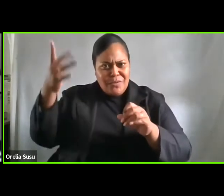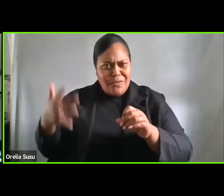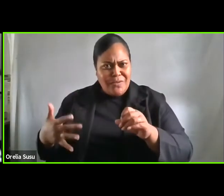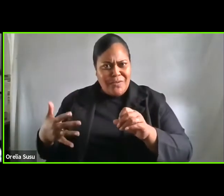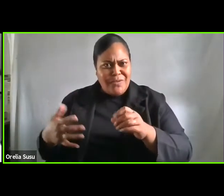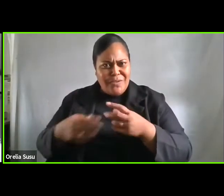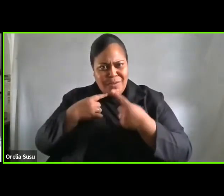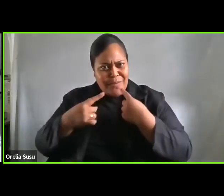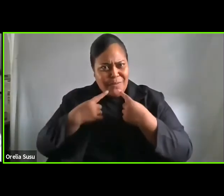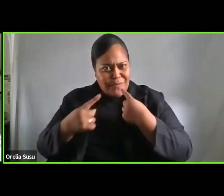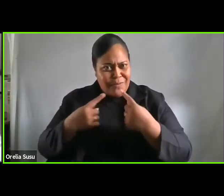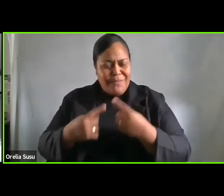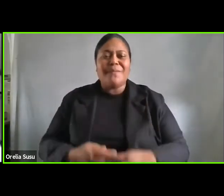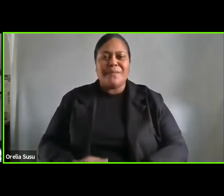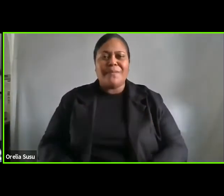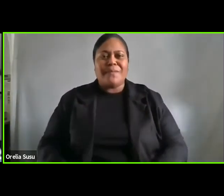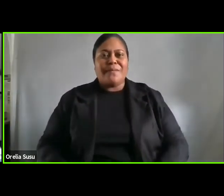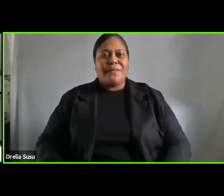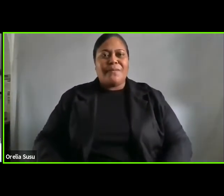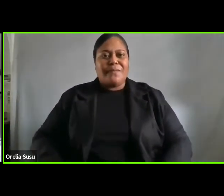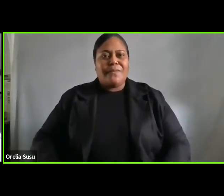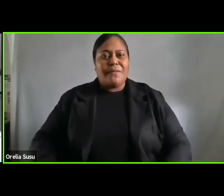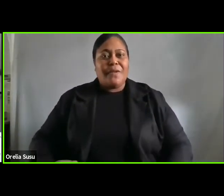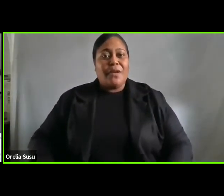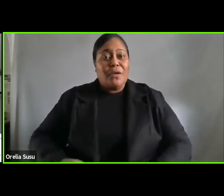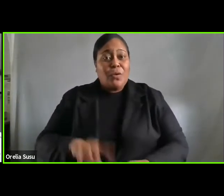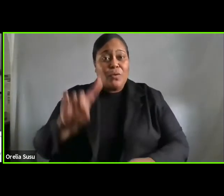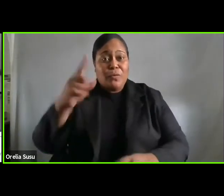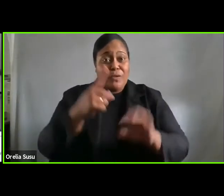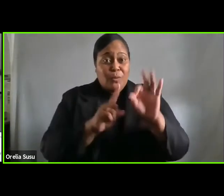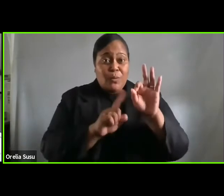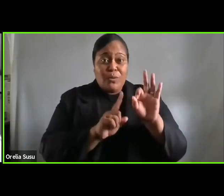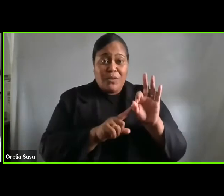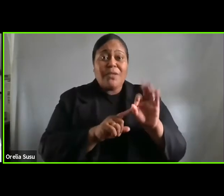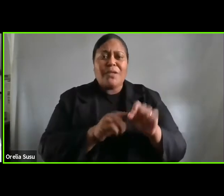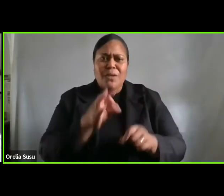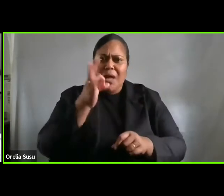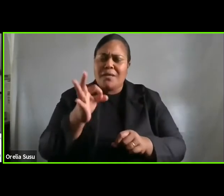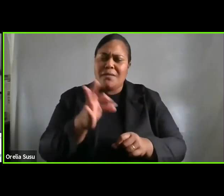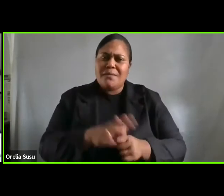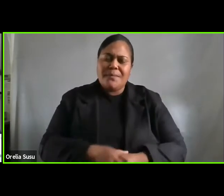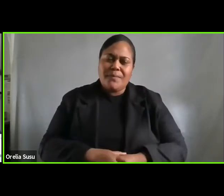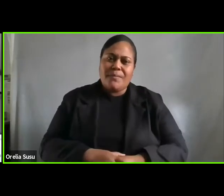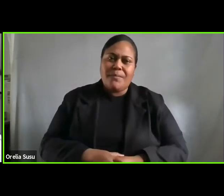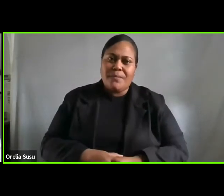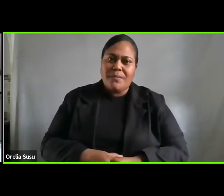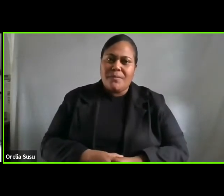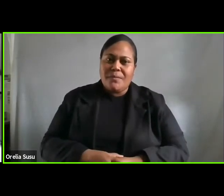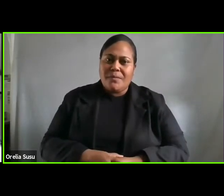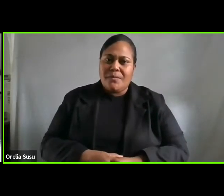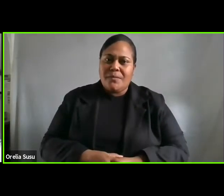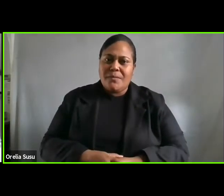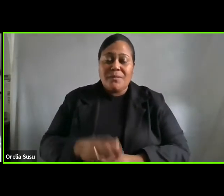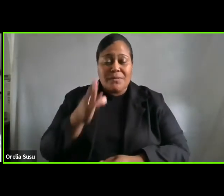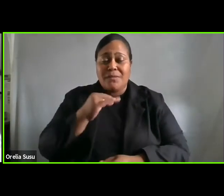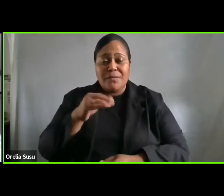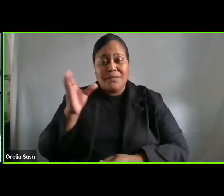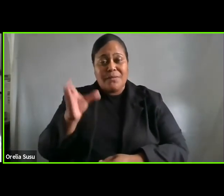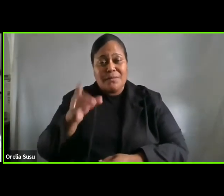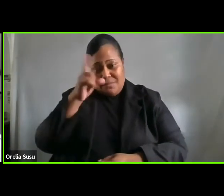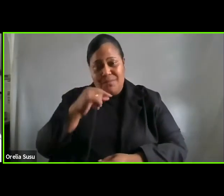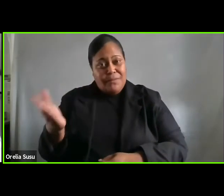uh pose the uh first question and then uh one of the speakers can you know feel free to come on mic and on screen to to